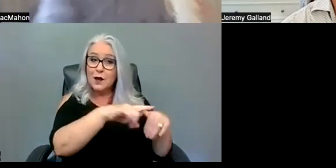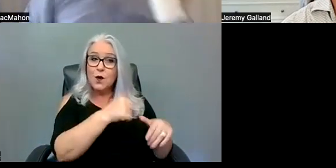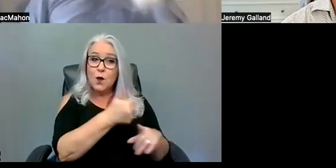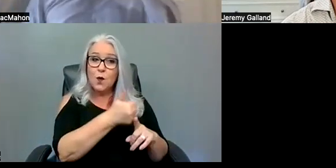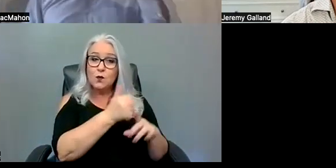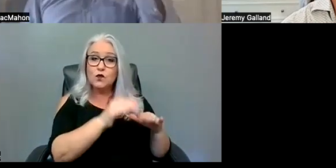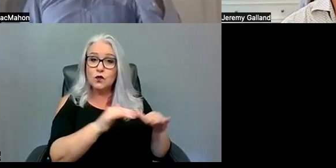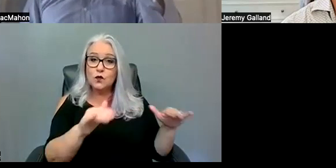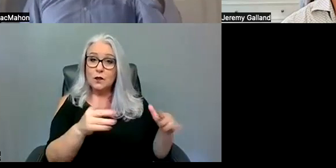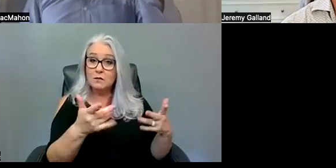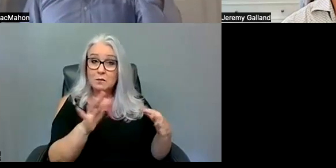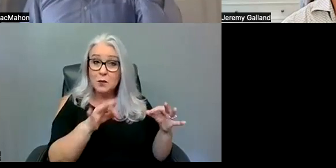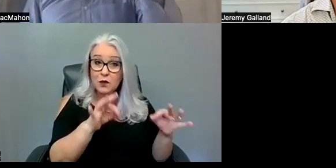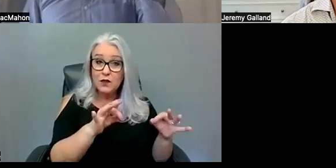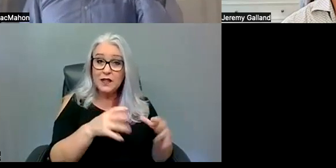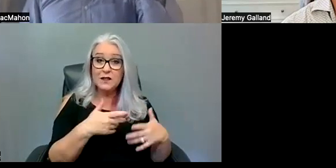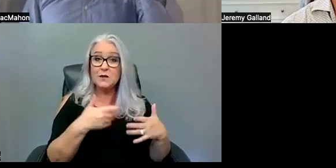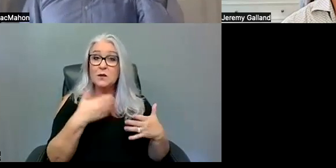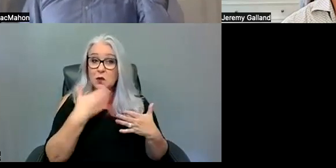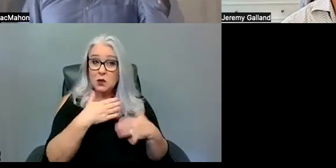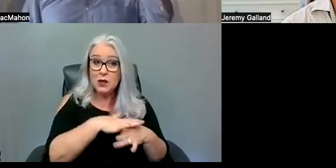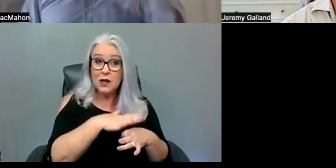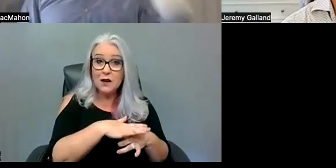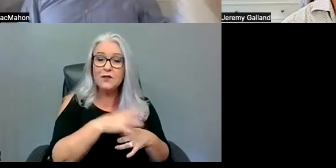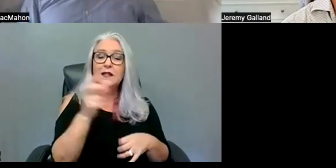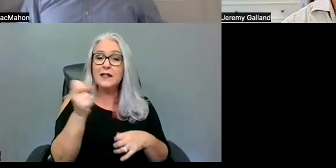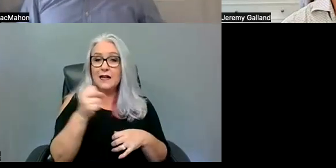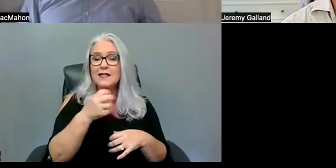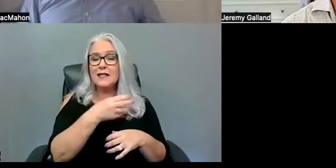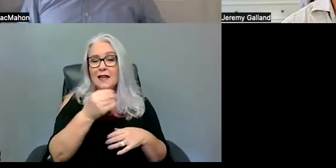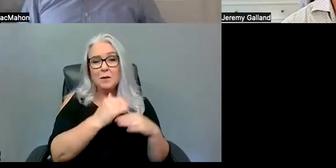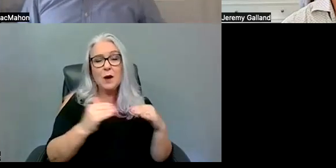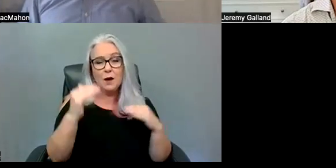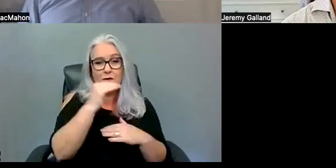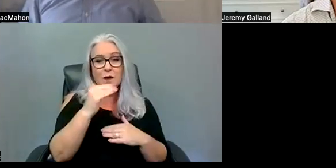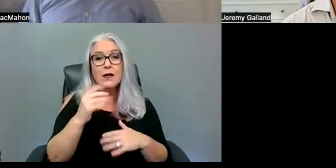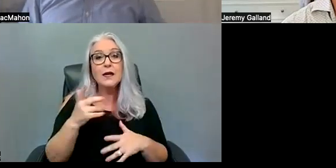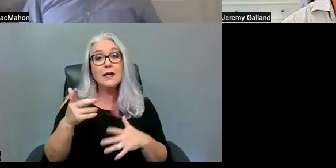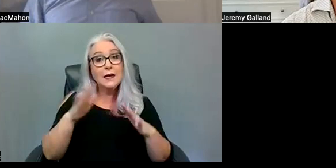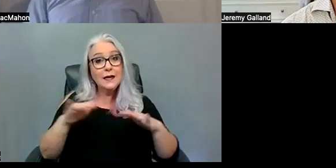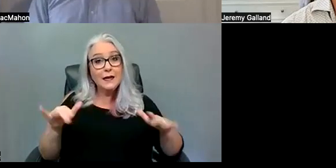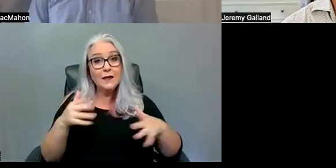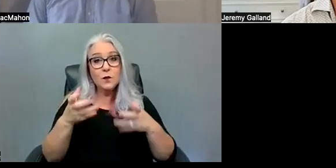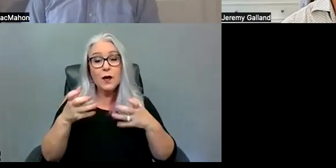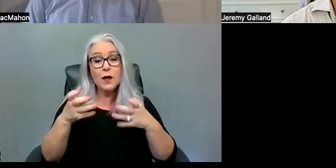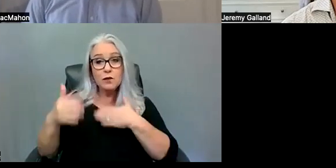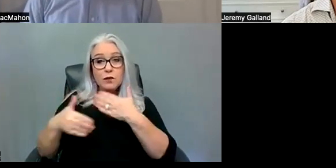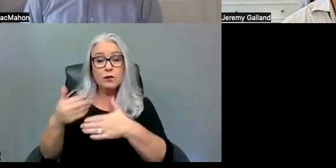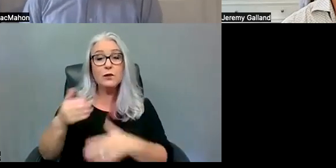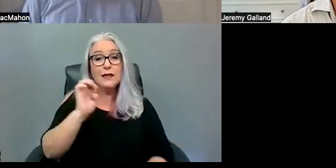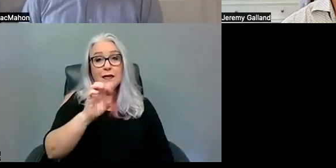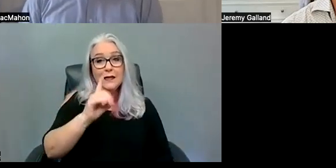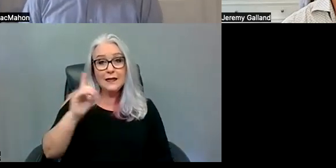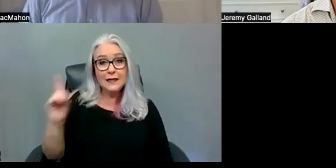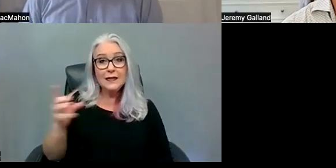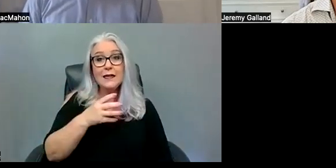not. Was it good enough? Yes, good enough and then some. My kids went on to get their EDD, 1.5